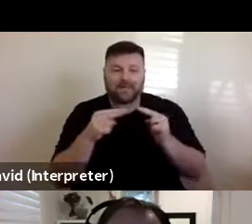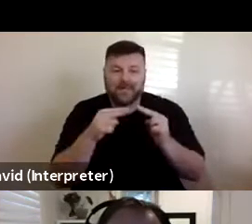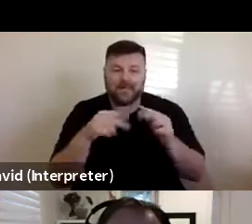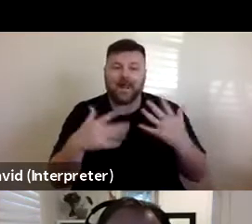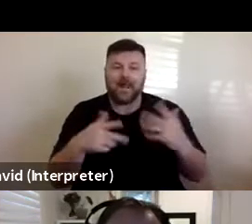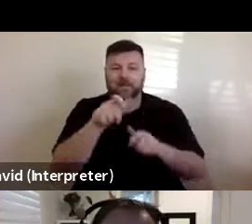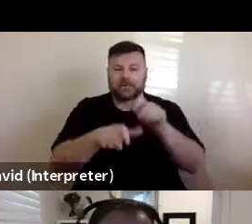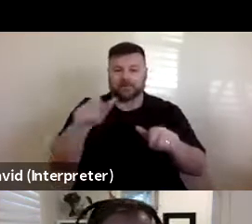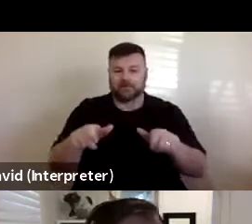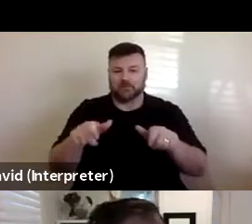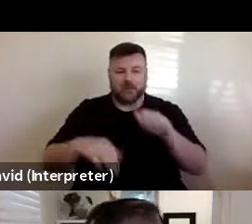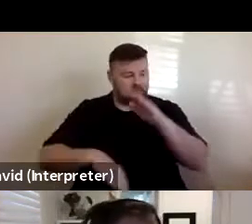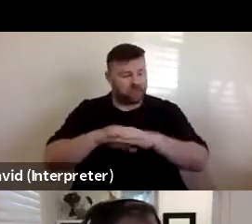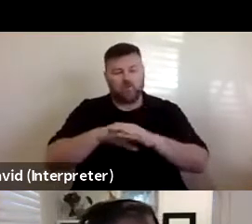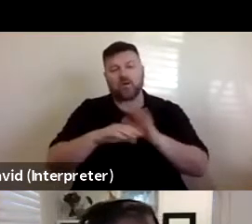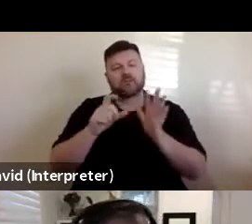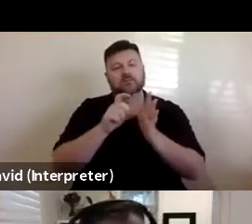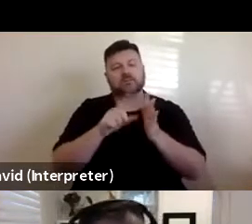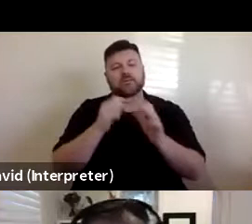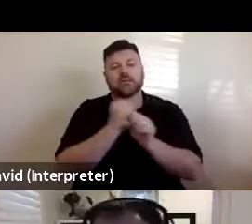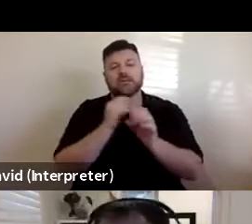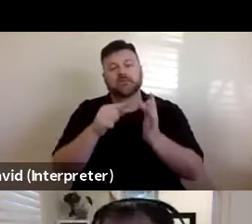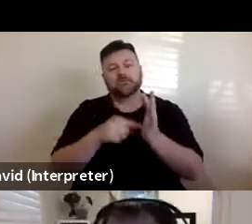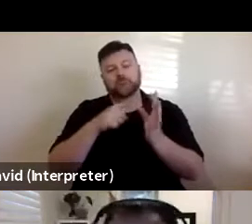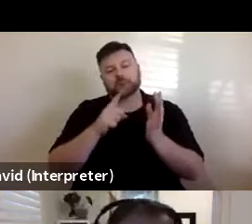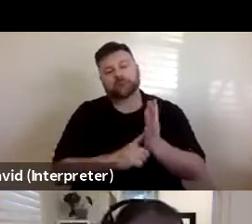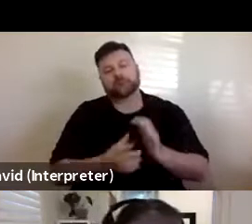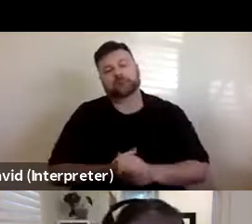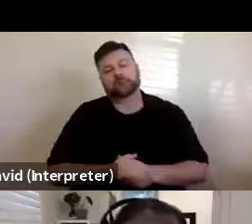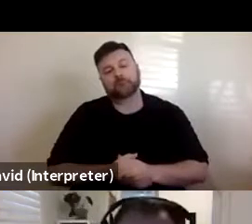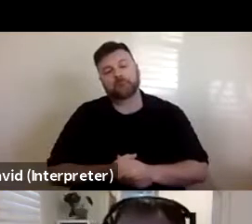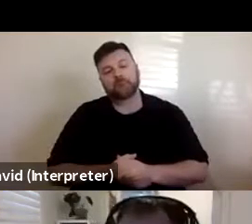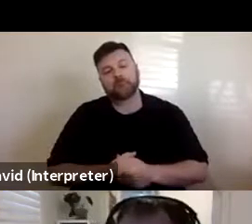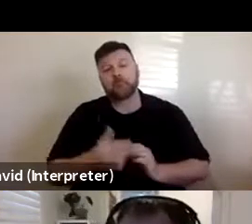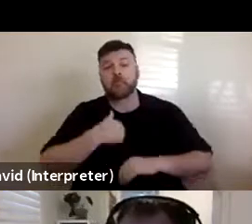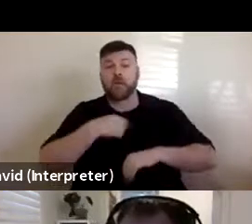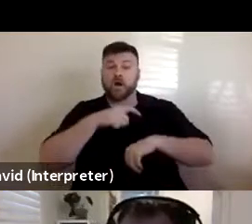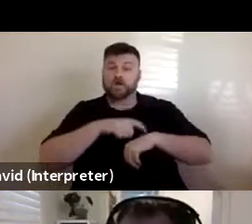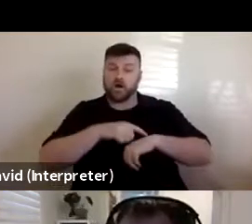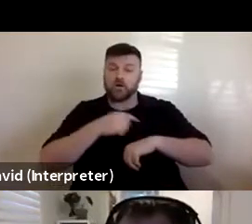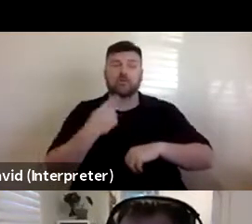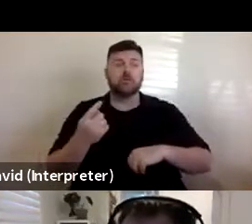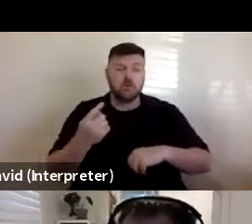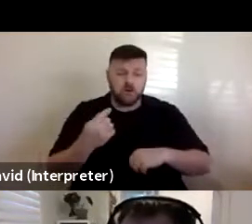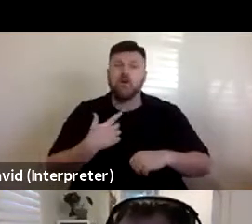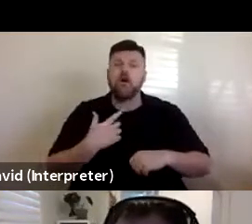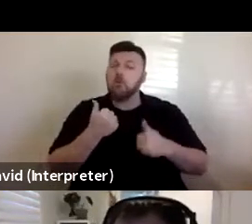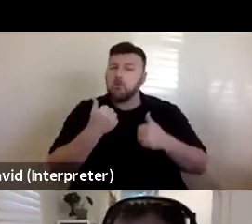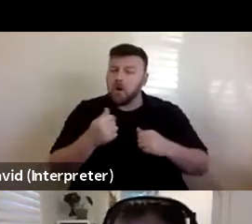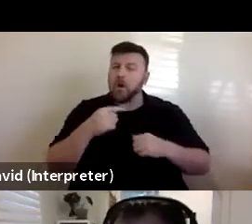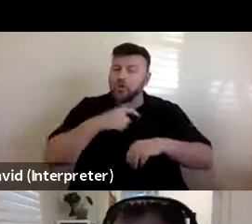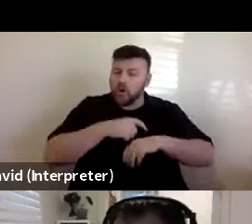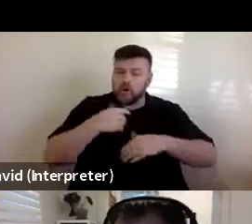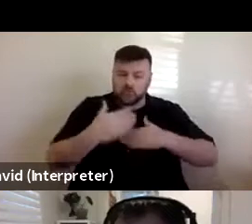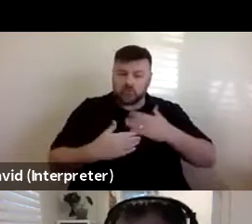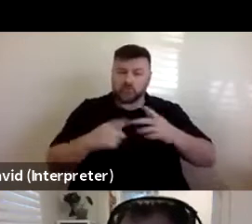an interesting learning curve. But I've been using the time to slowly build audiences and start to